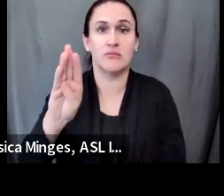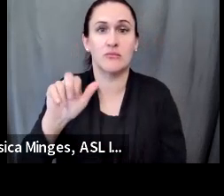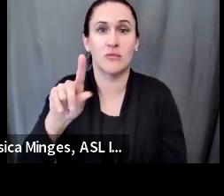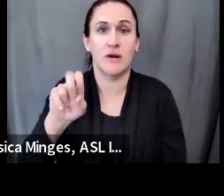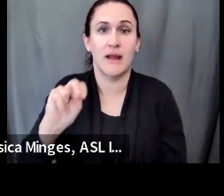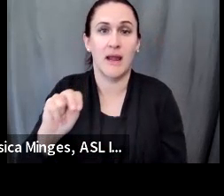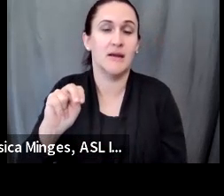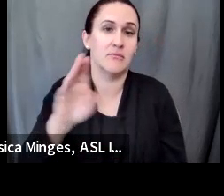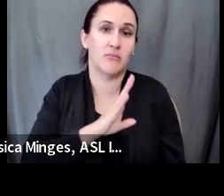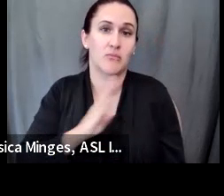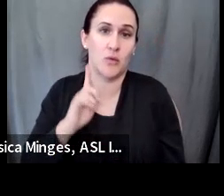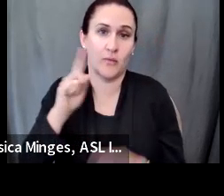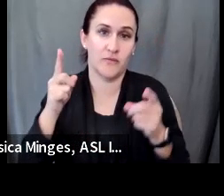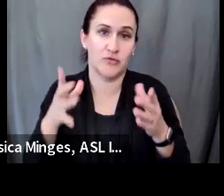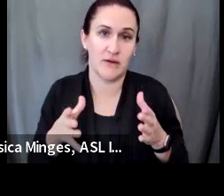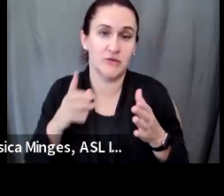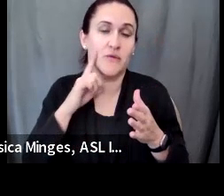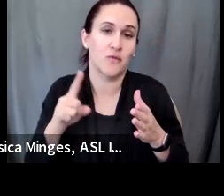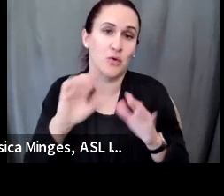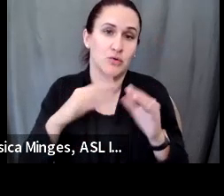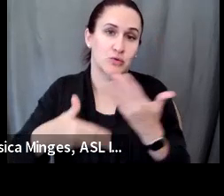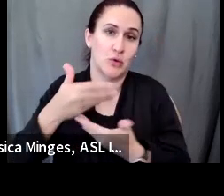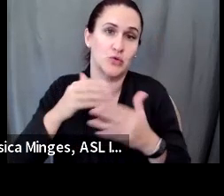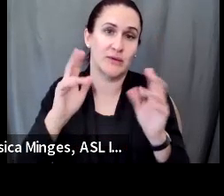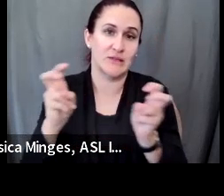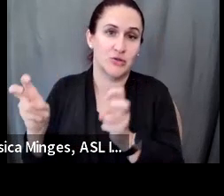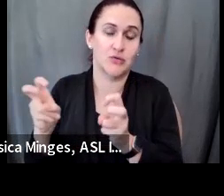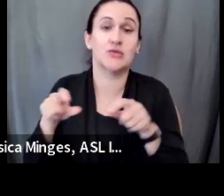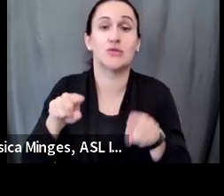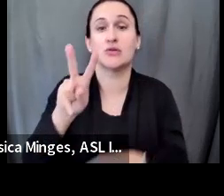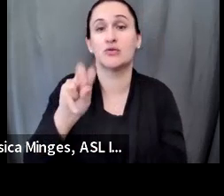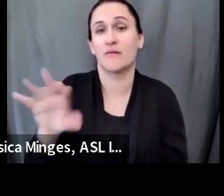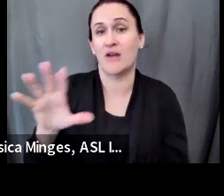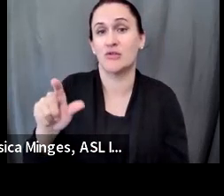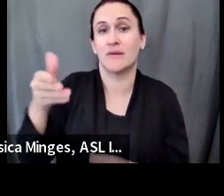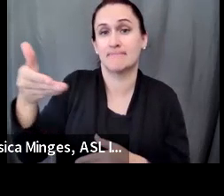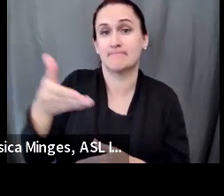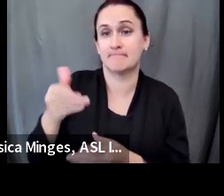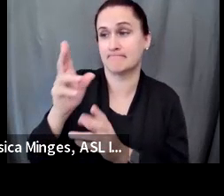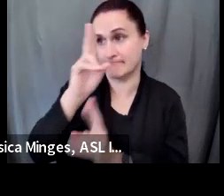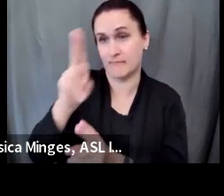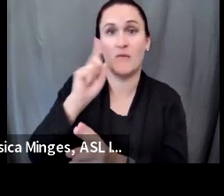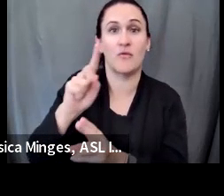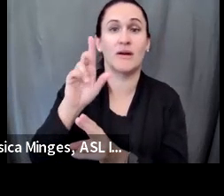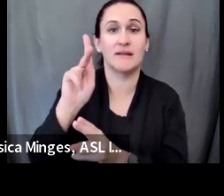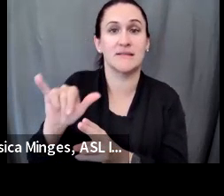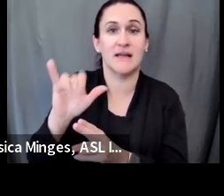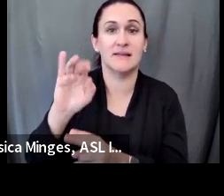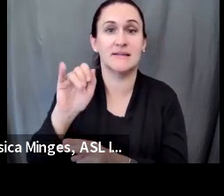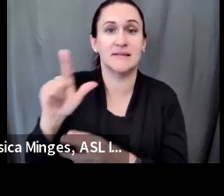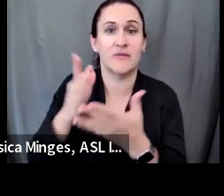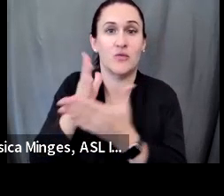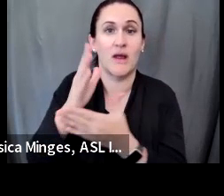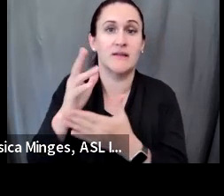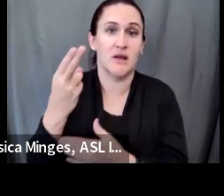for Social Issues. In 2005, she was inducted into the Kentucky Civil Rights Hall of Fame. Gerry has